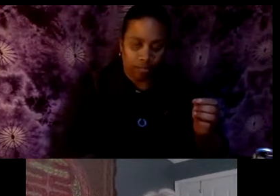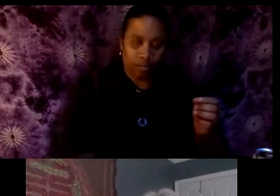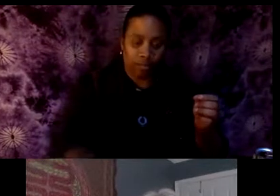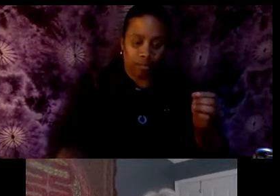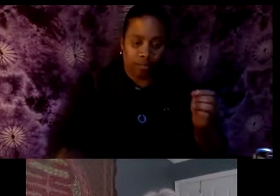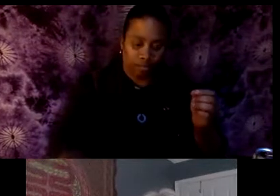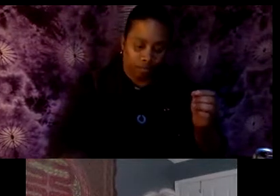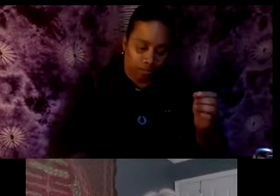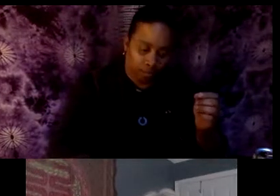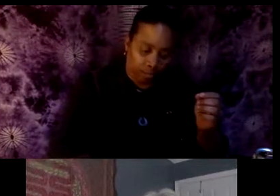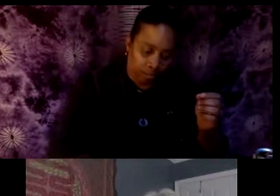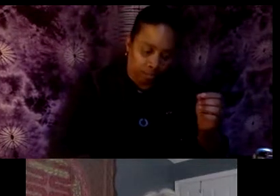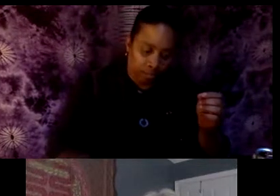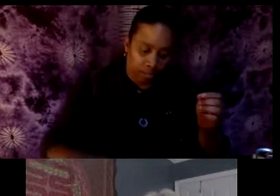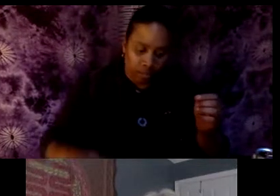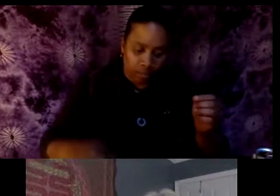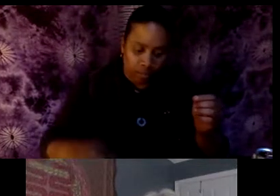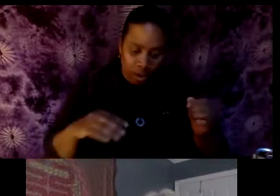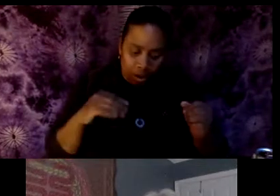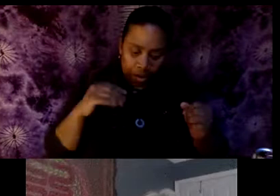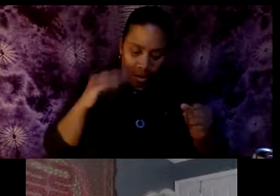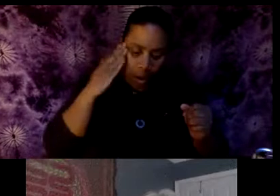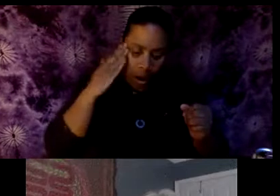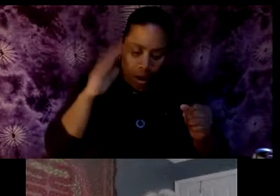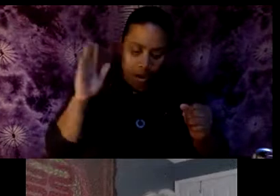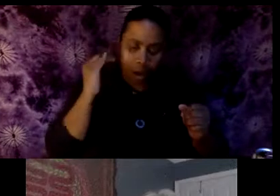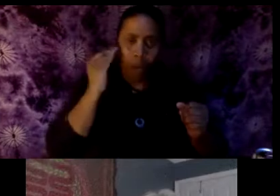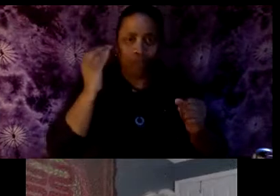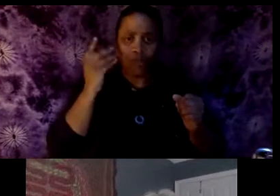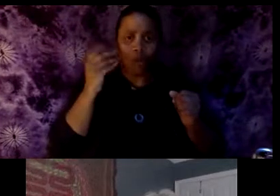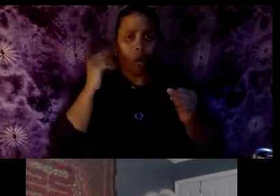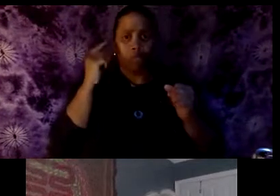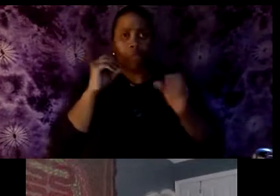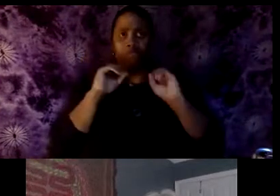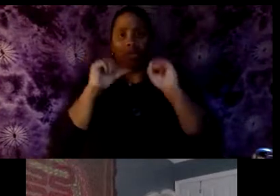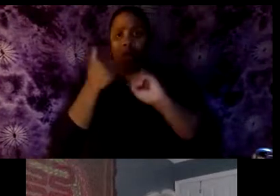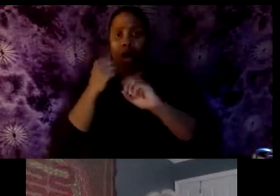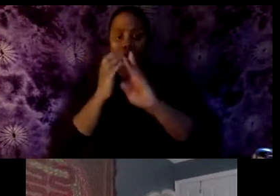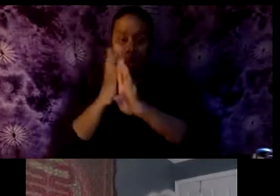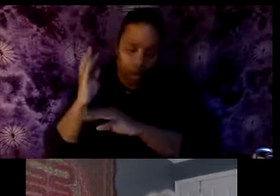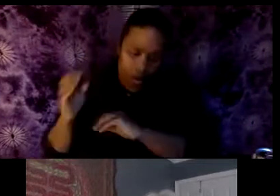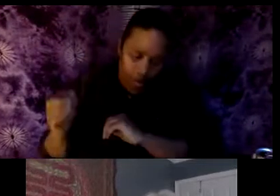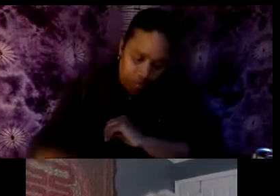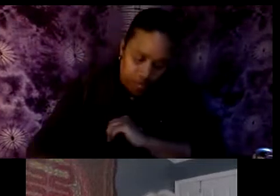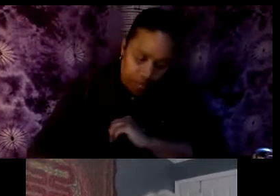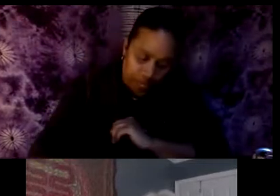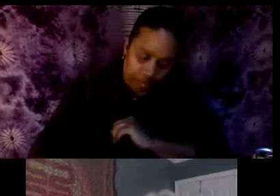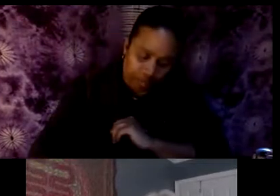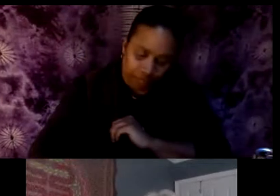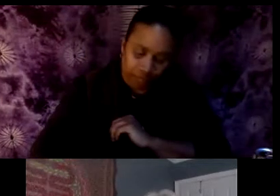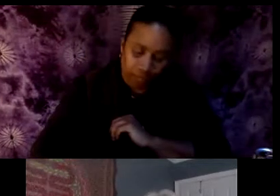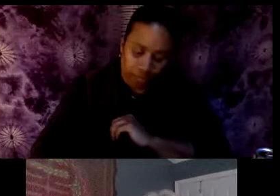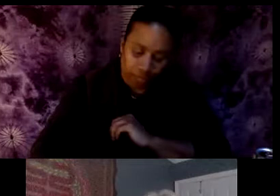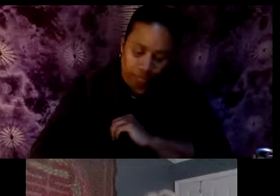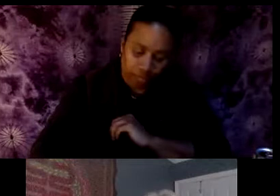we don't have another question in line. So the field is open if someone wants to jump in and ask a question, we are available for